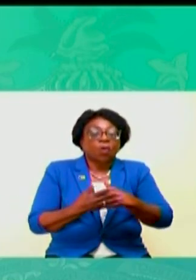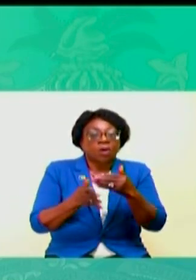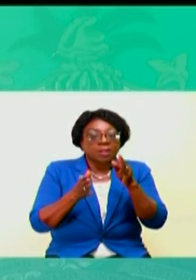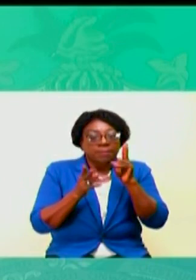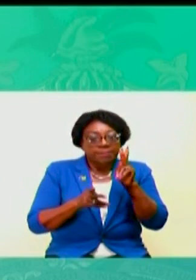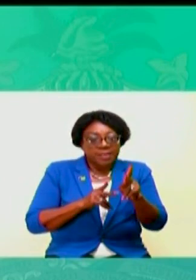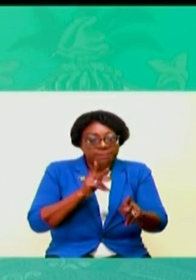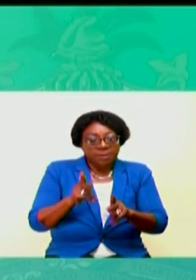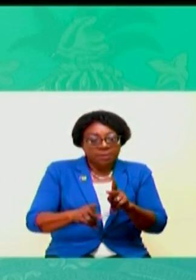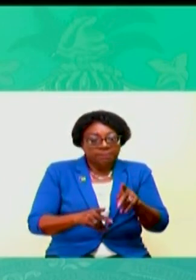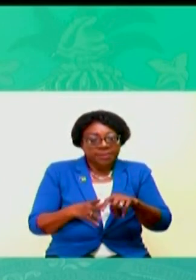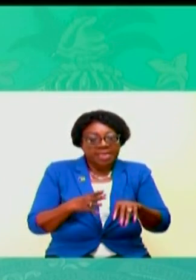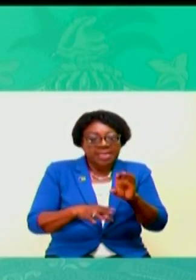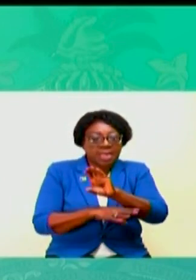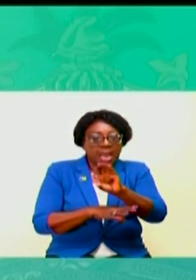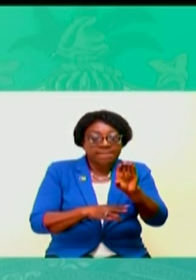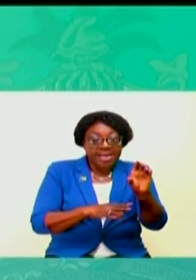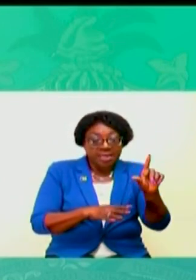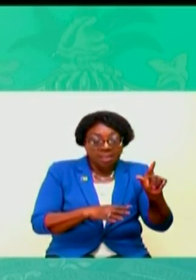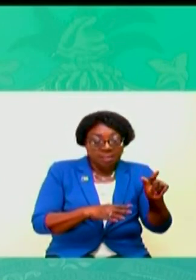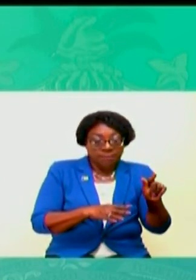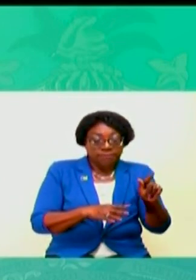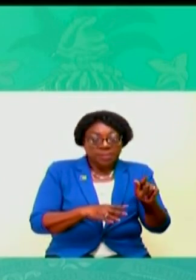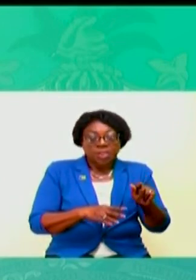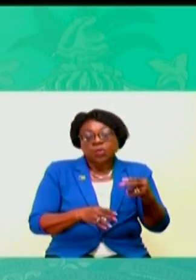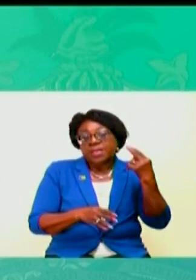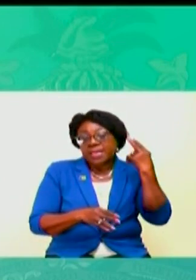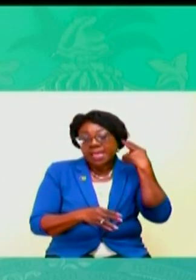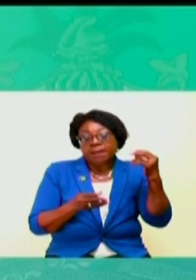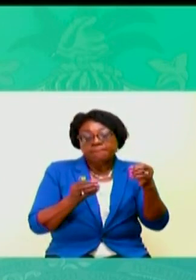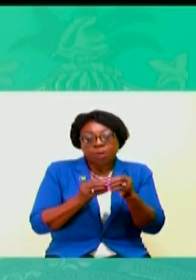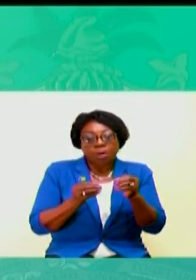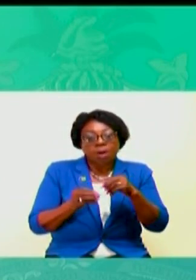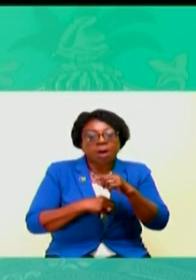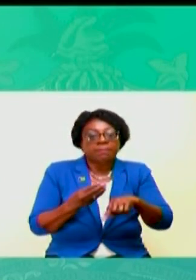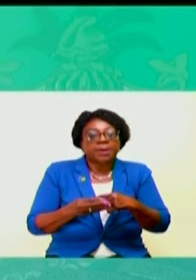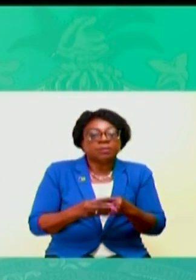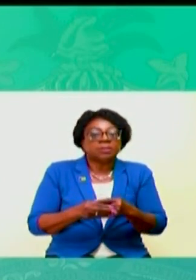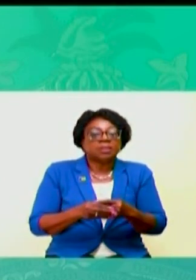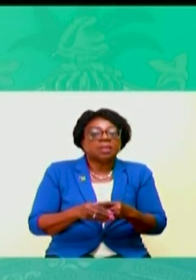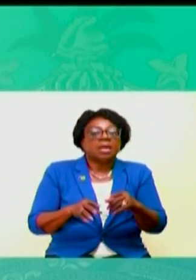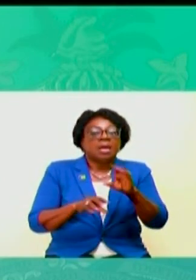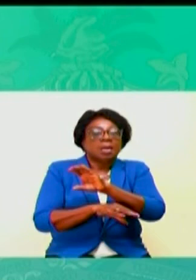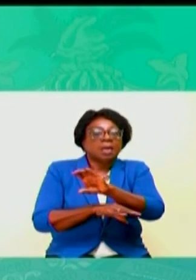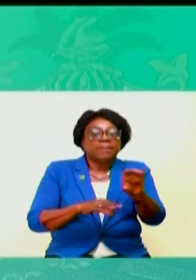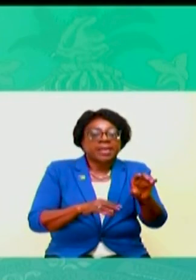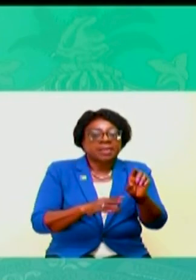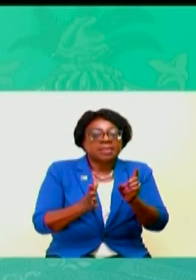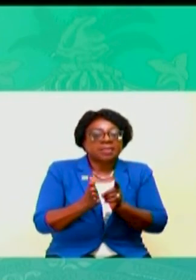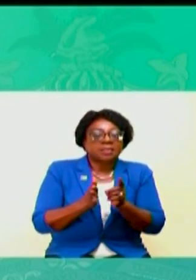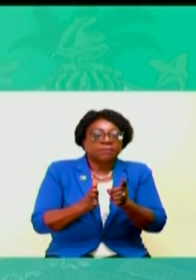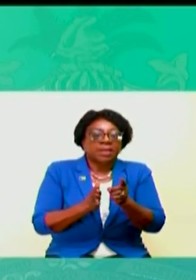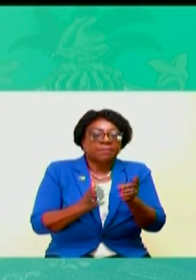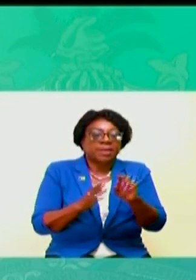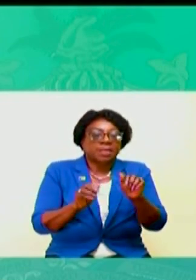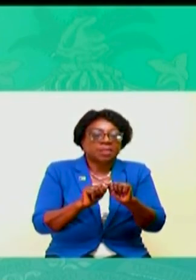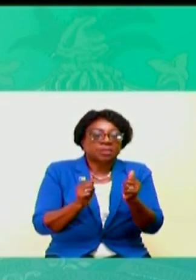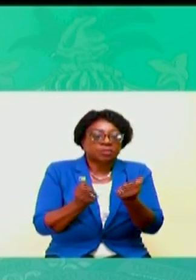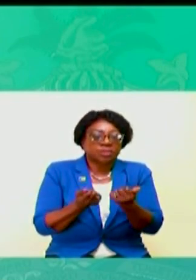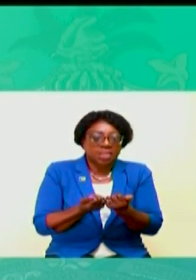months, residents will hear more of the Carmichael Development Association as it becomes fully operational and begin its